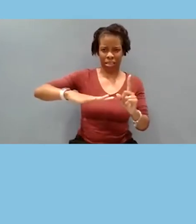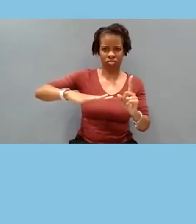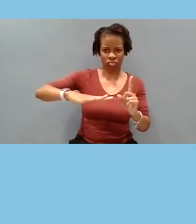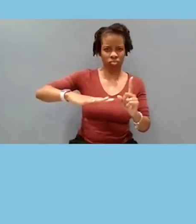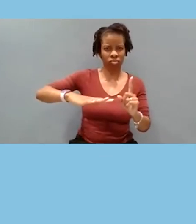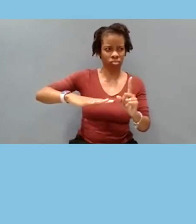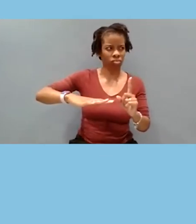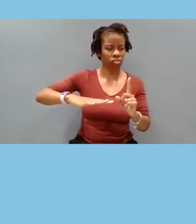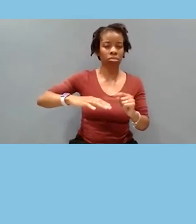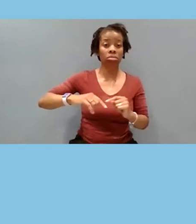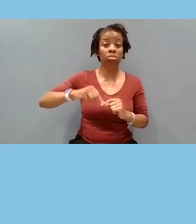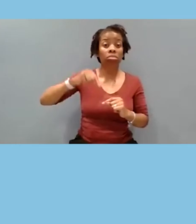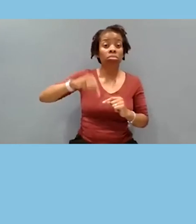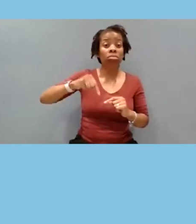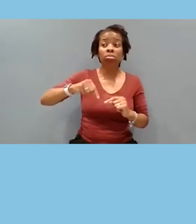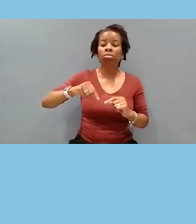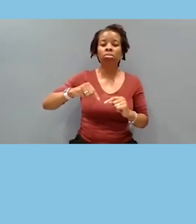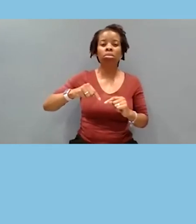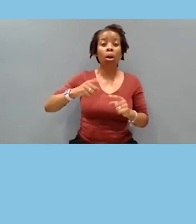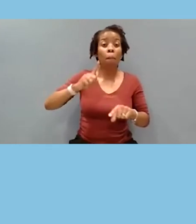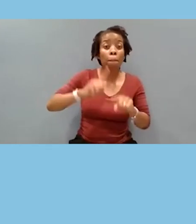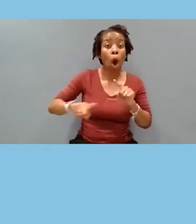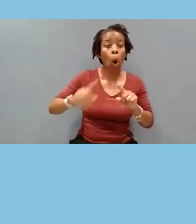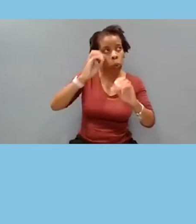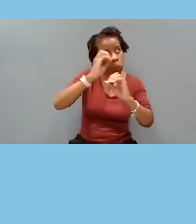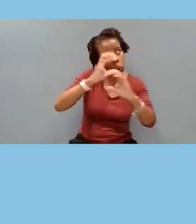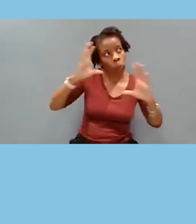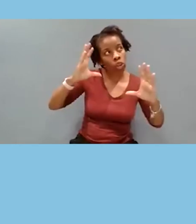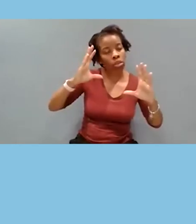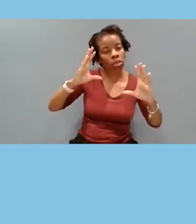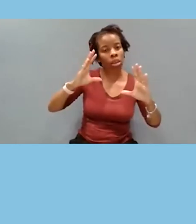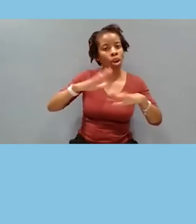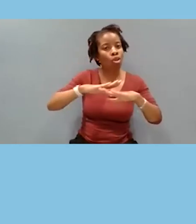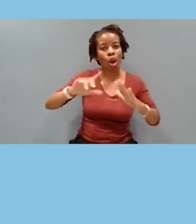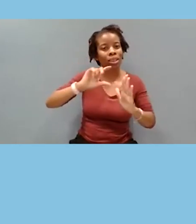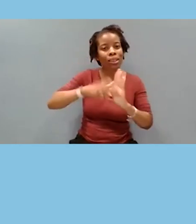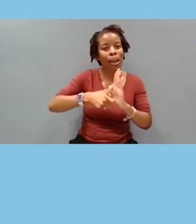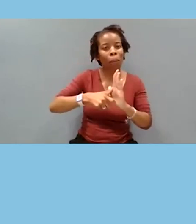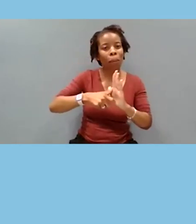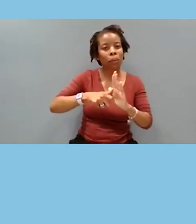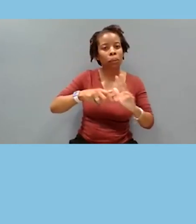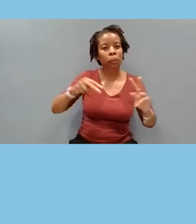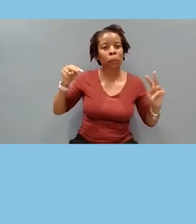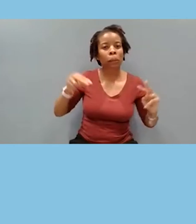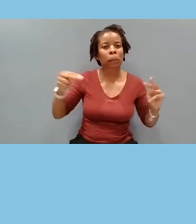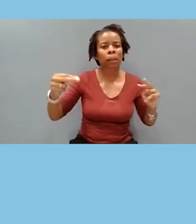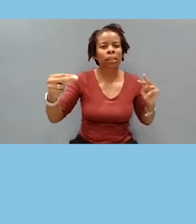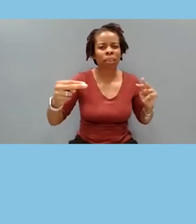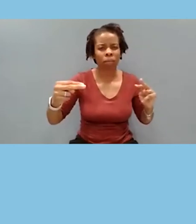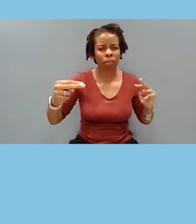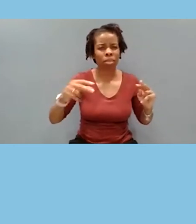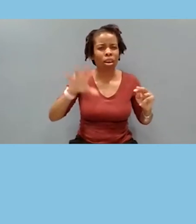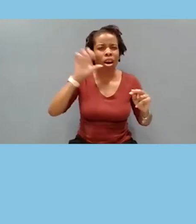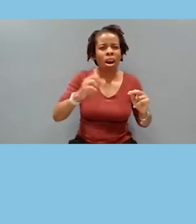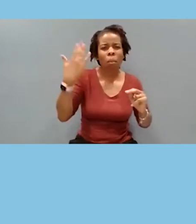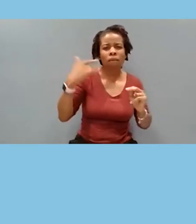particular able-bodied, non-disabled perspective. This metaphoric house, its lights, doors,